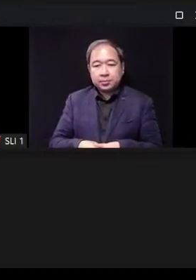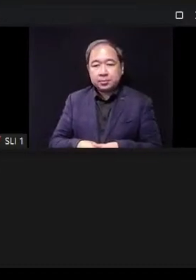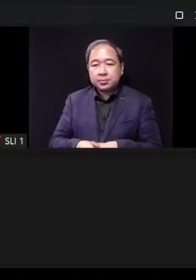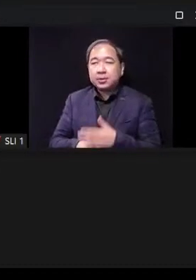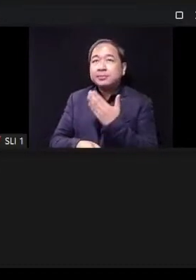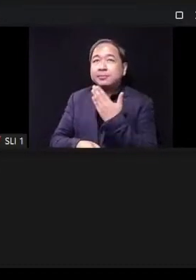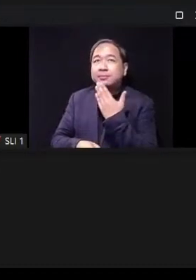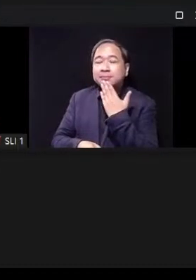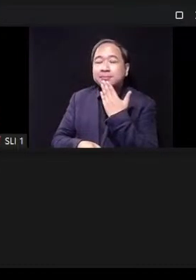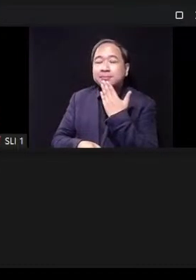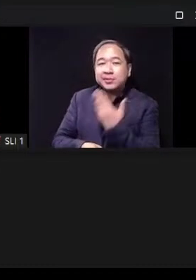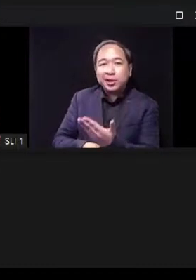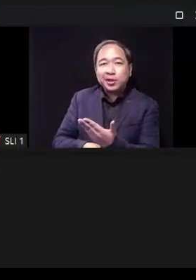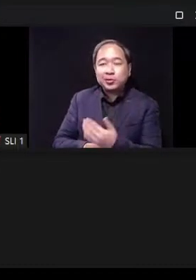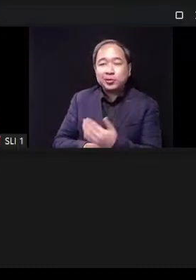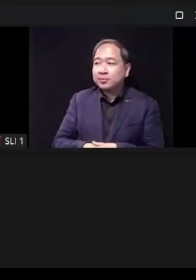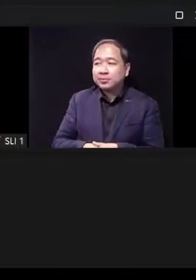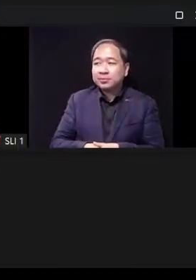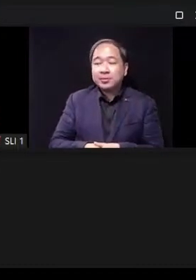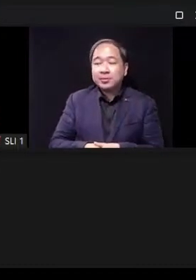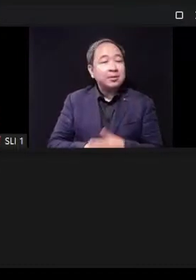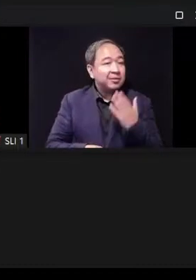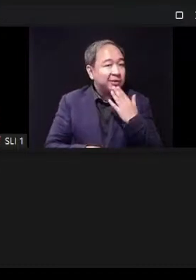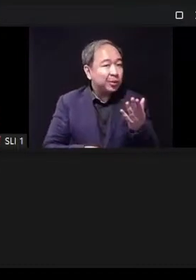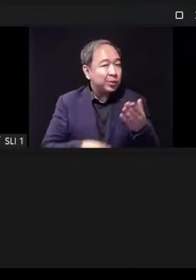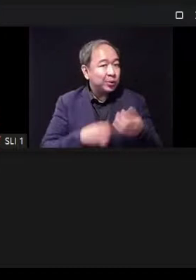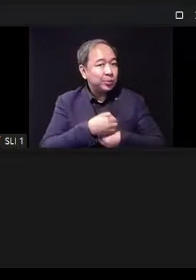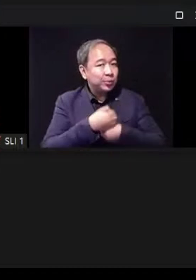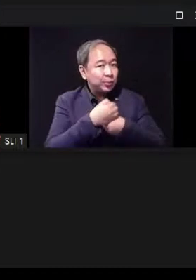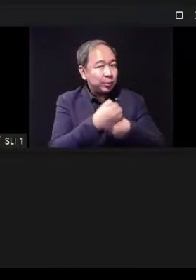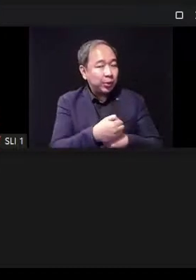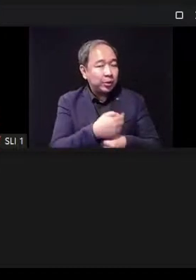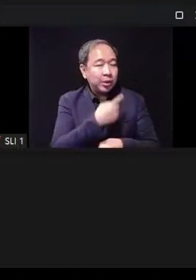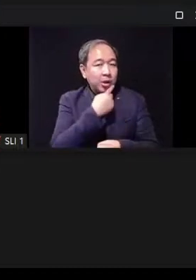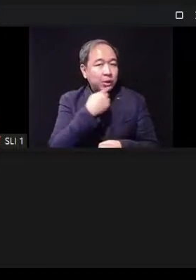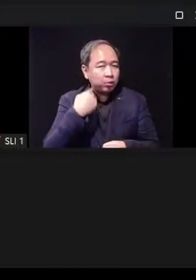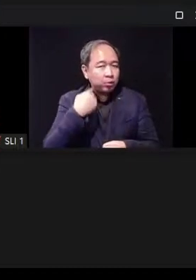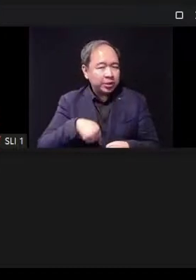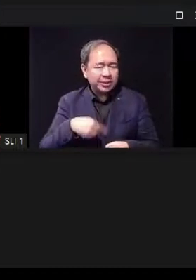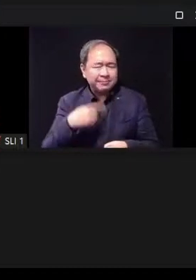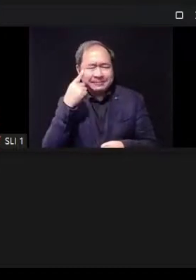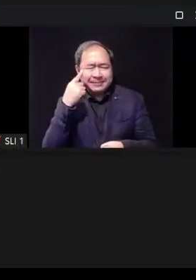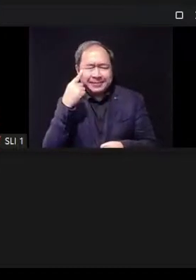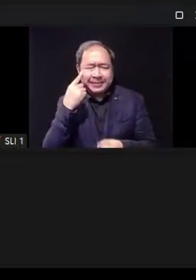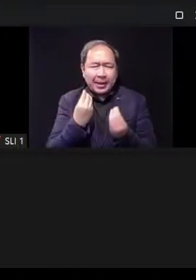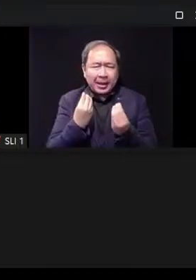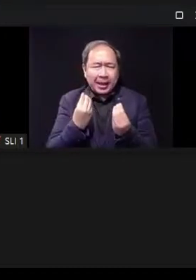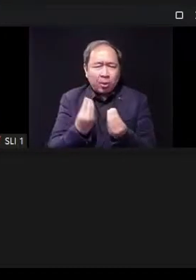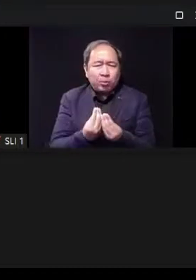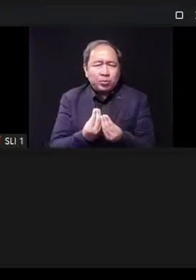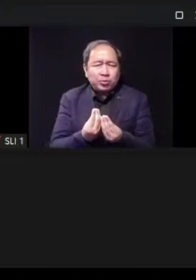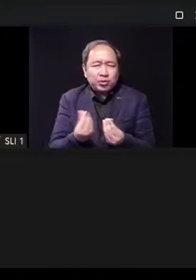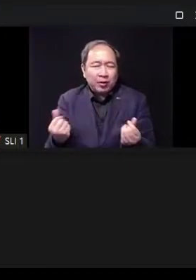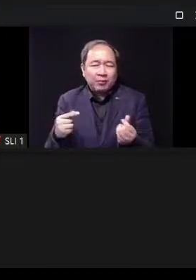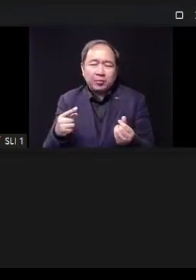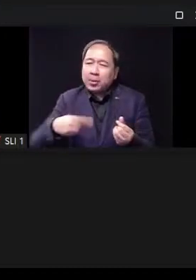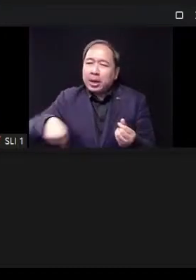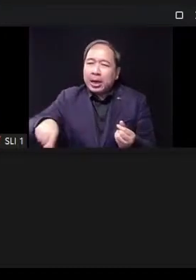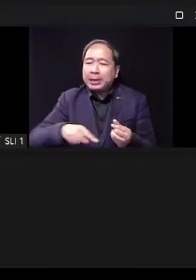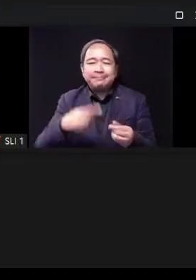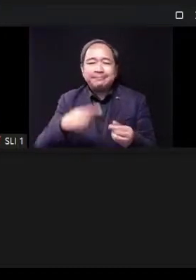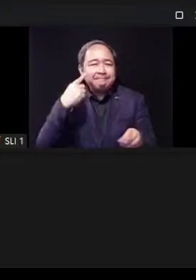Chair, and thanks to my colleague from the Russian Federation. I'm indeed trying to find a solution here that is amenable for all members